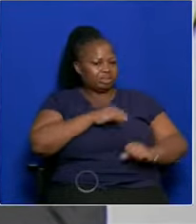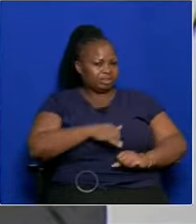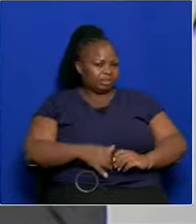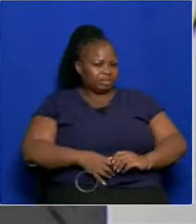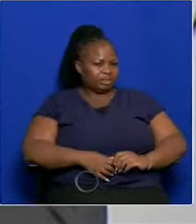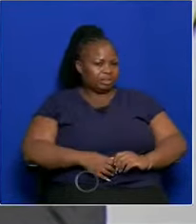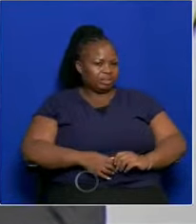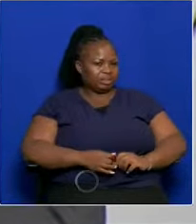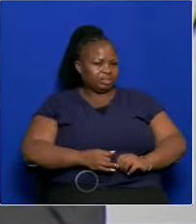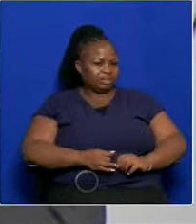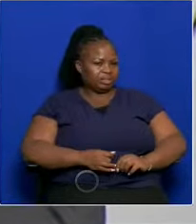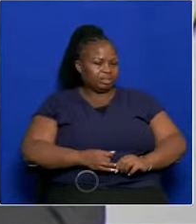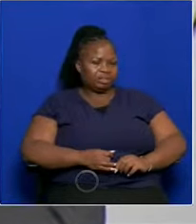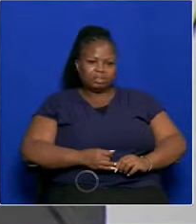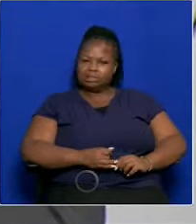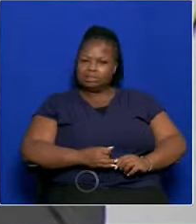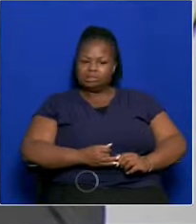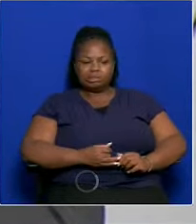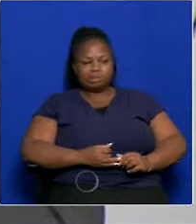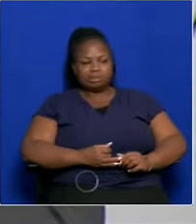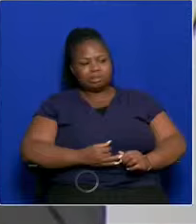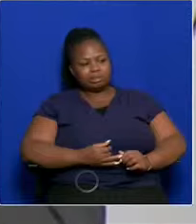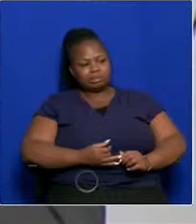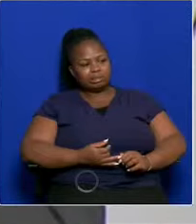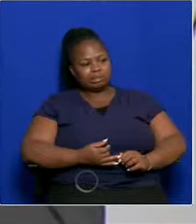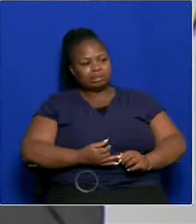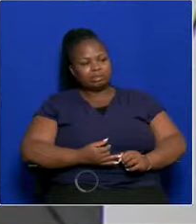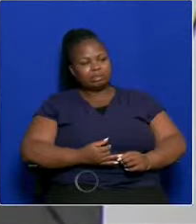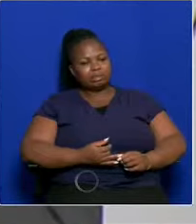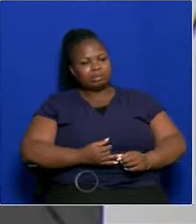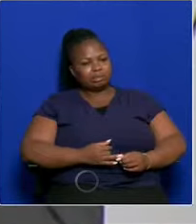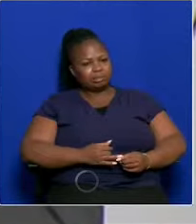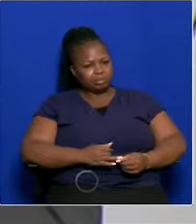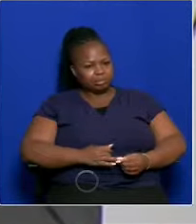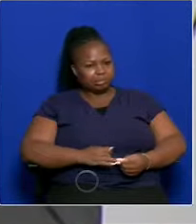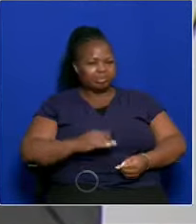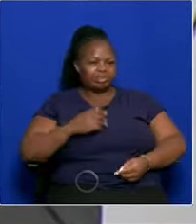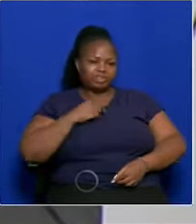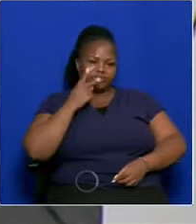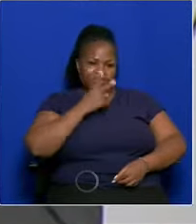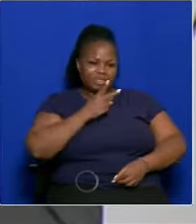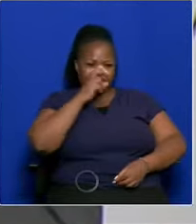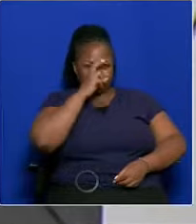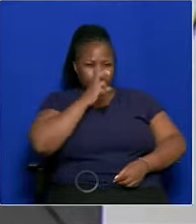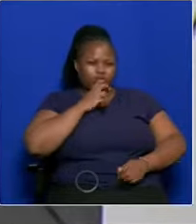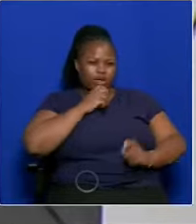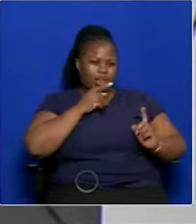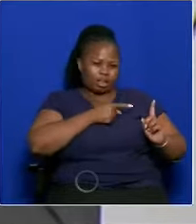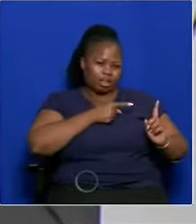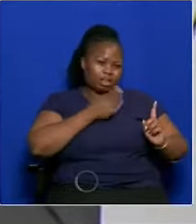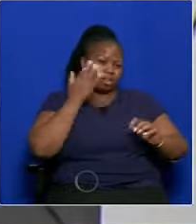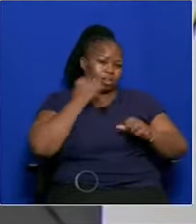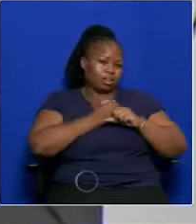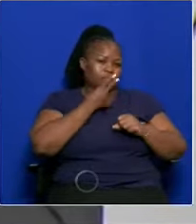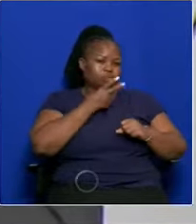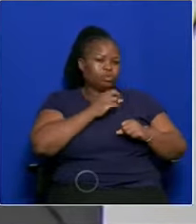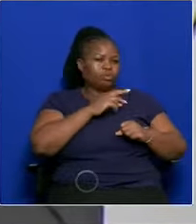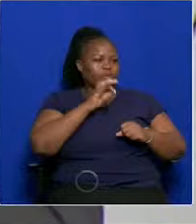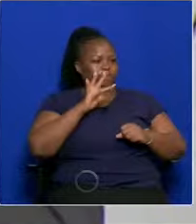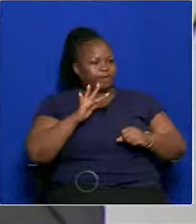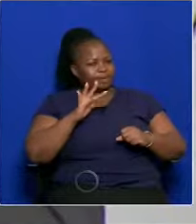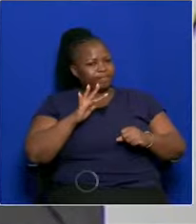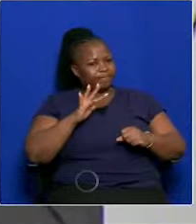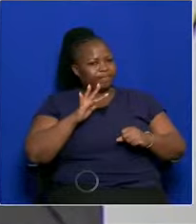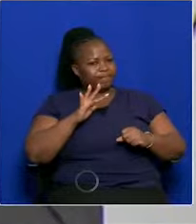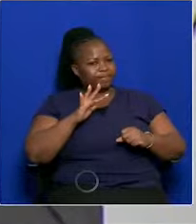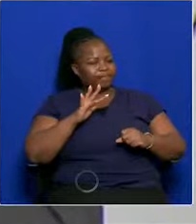No, I had seen his profile this 2025 late when all these things was coming